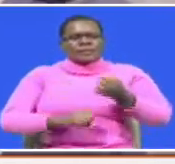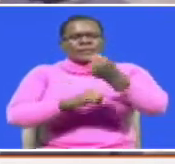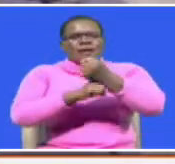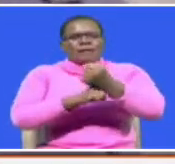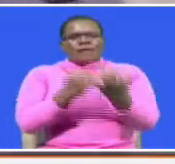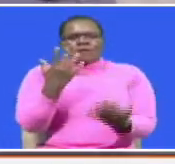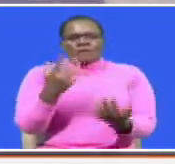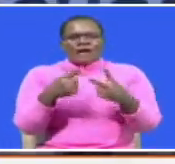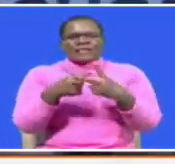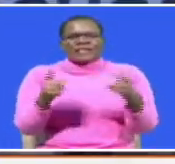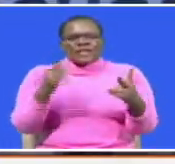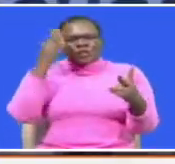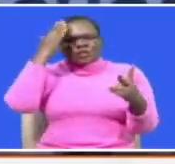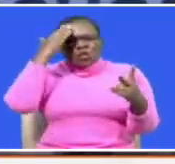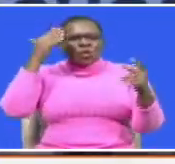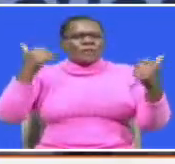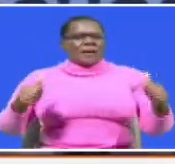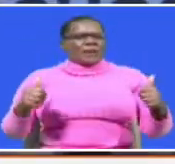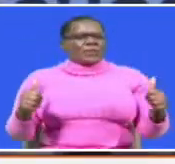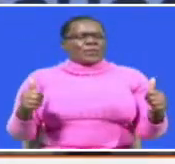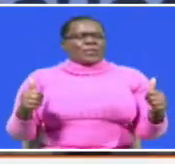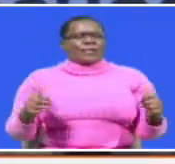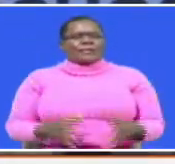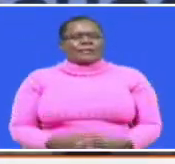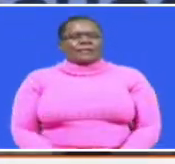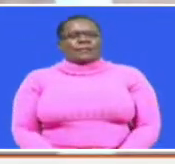cause of the fire has not been established yet.